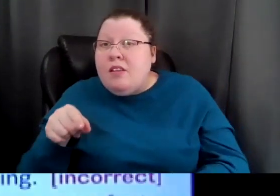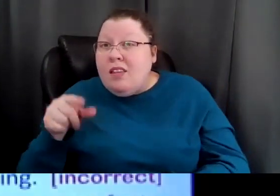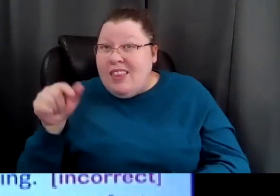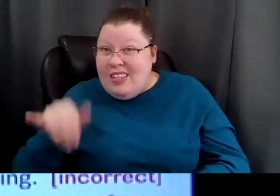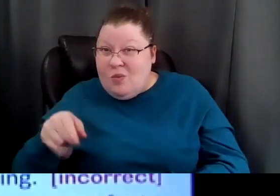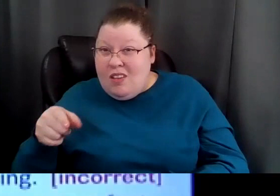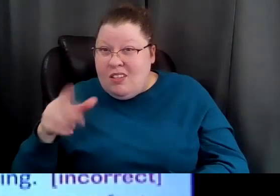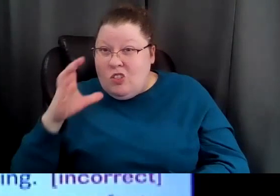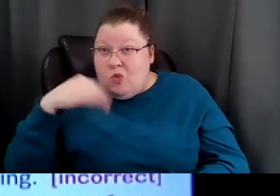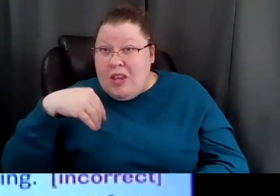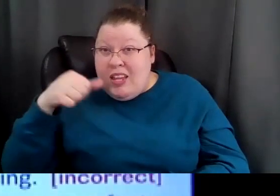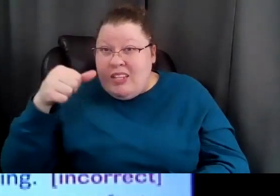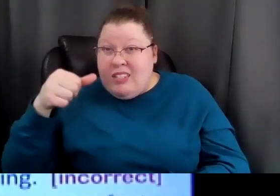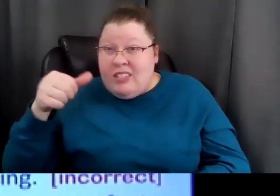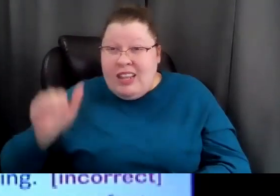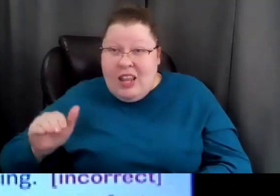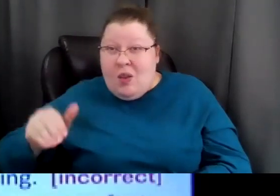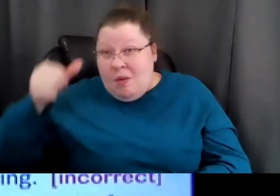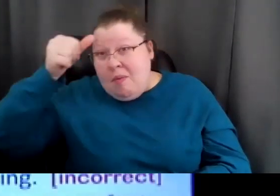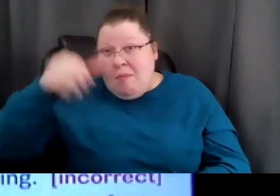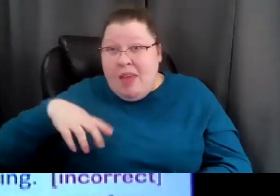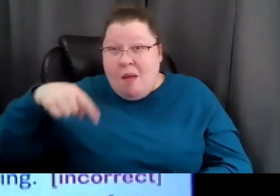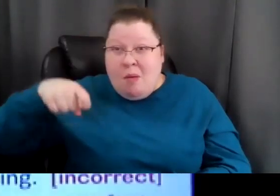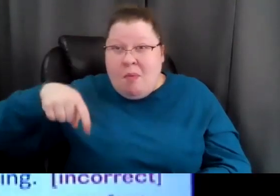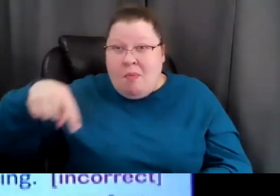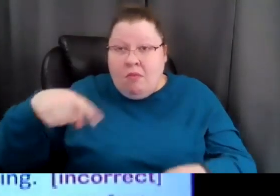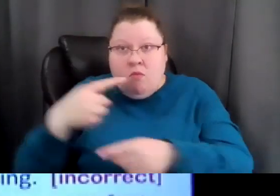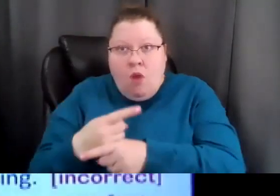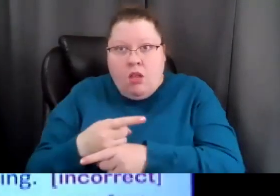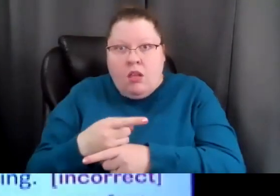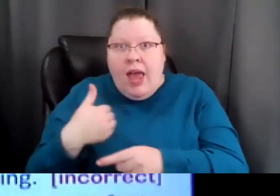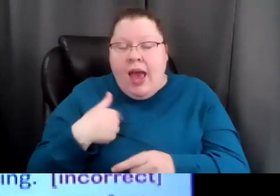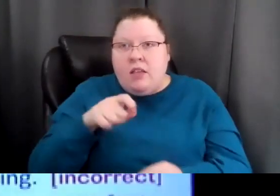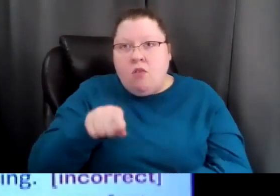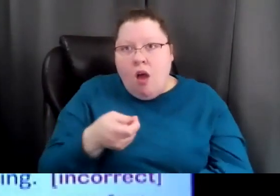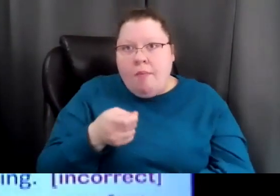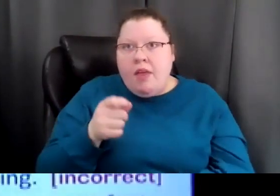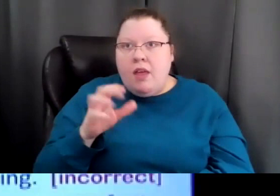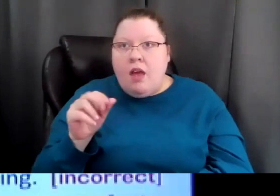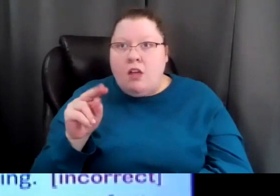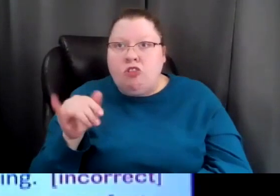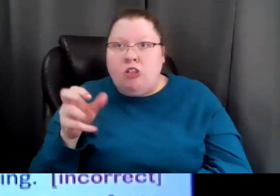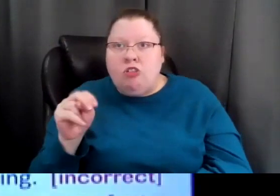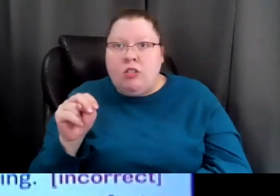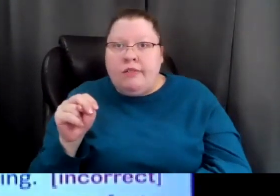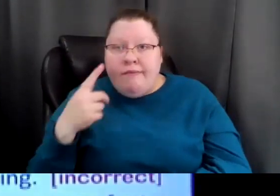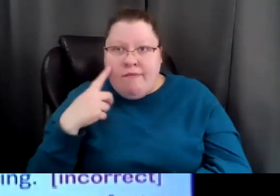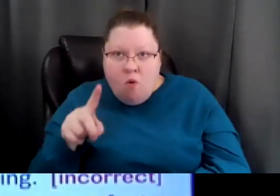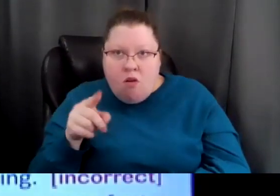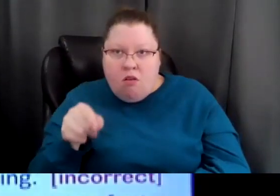foot? This is correct, for we have a comma and a conjunction here that put those 2 sentences